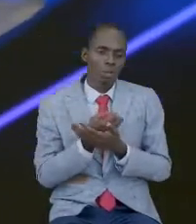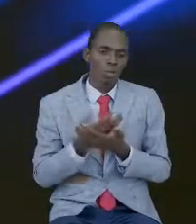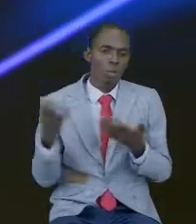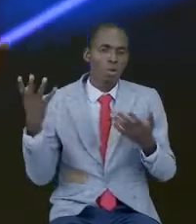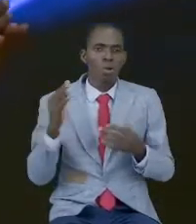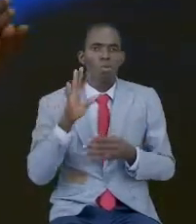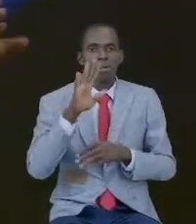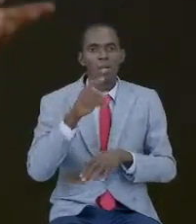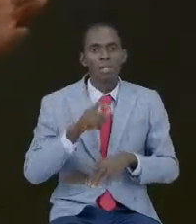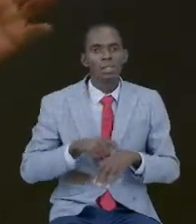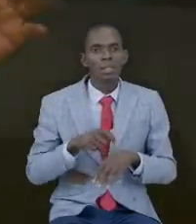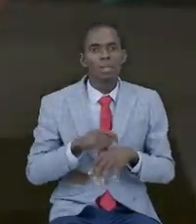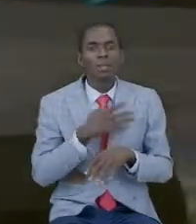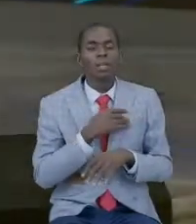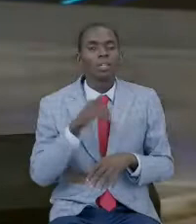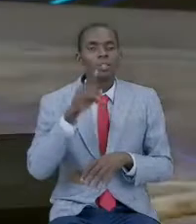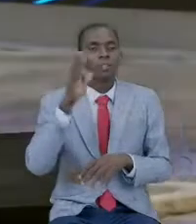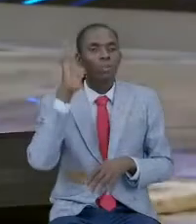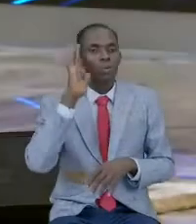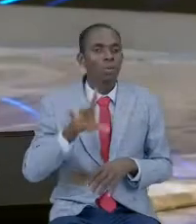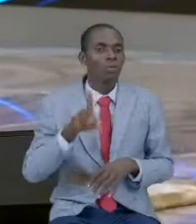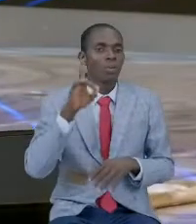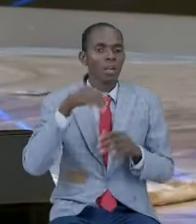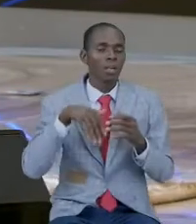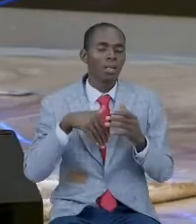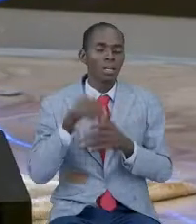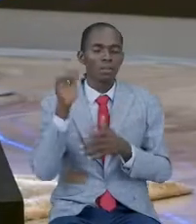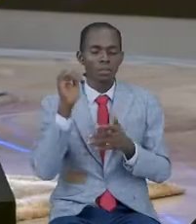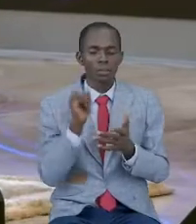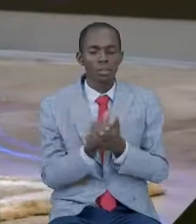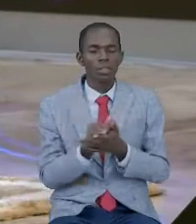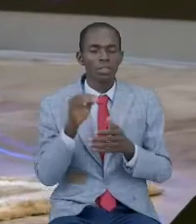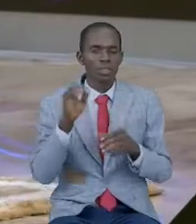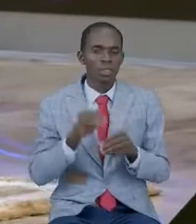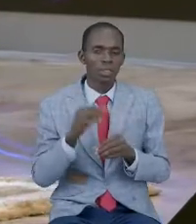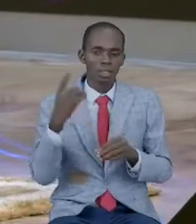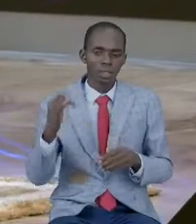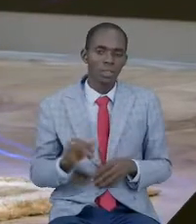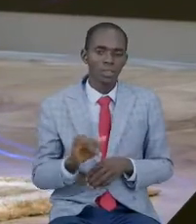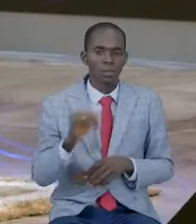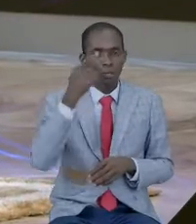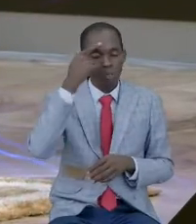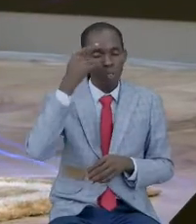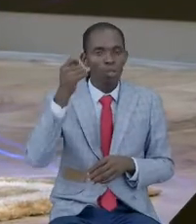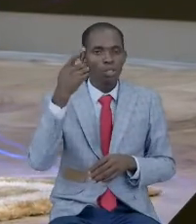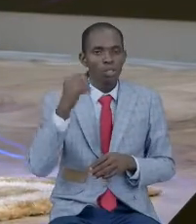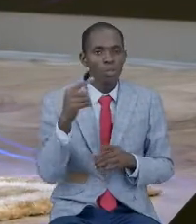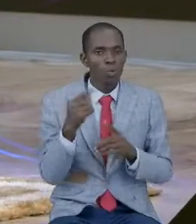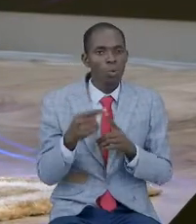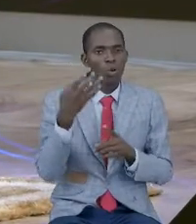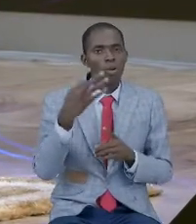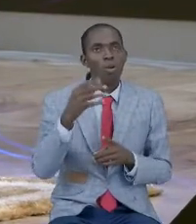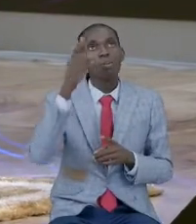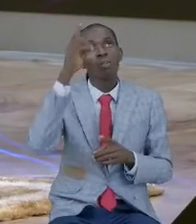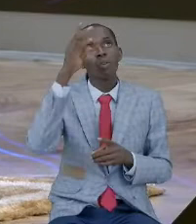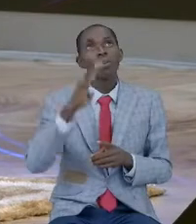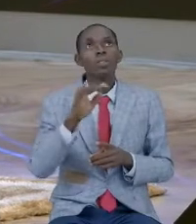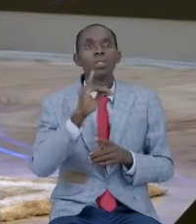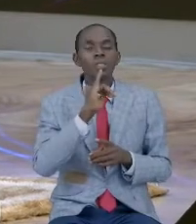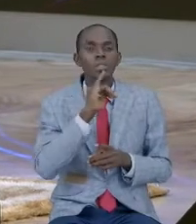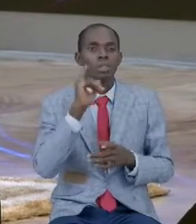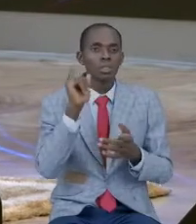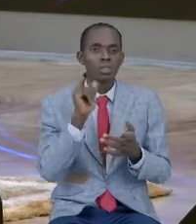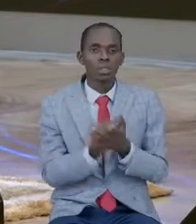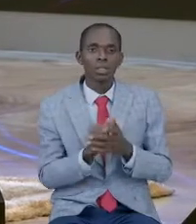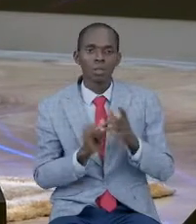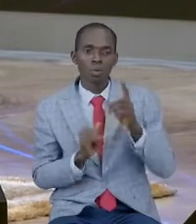time, and you'll discover that in eternity, because the word of God is that